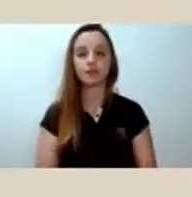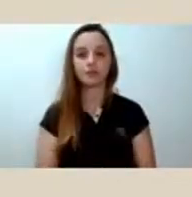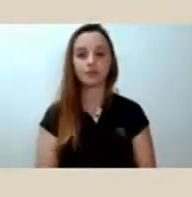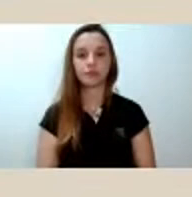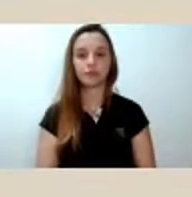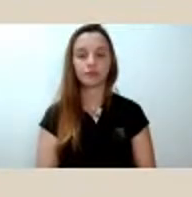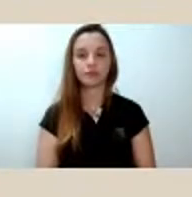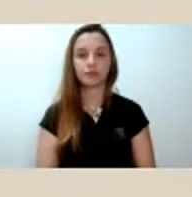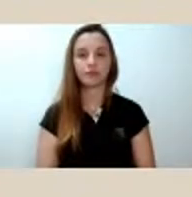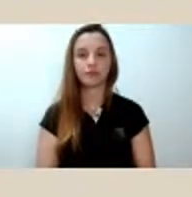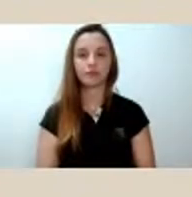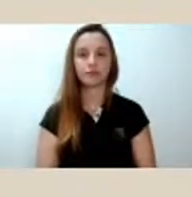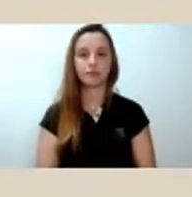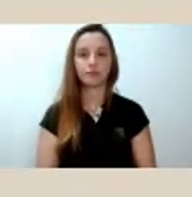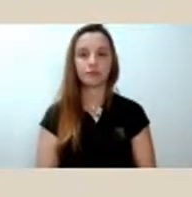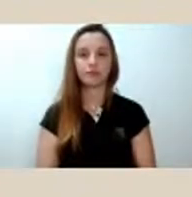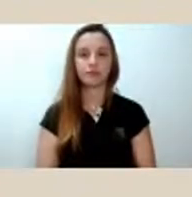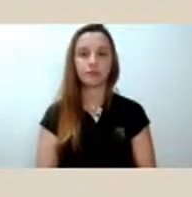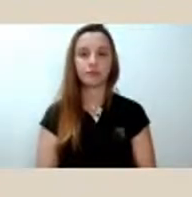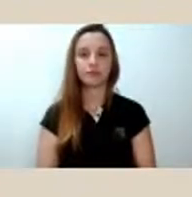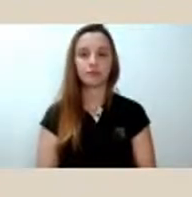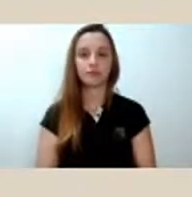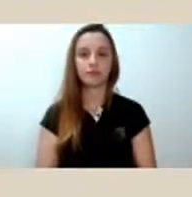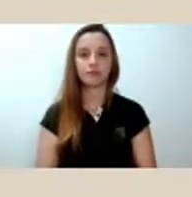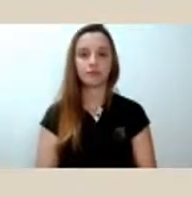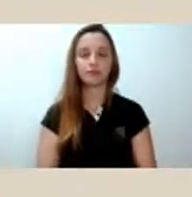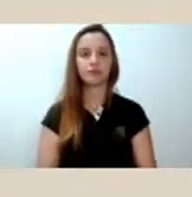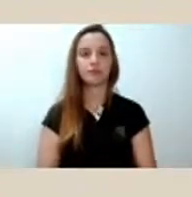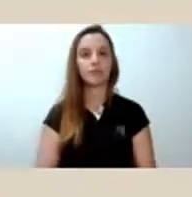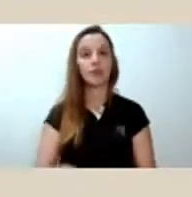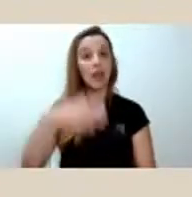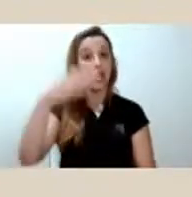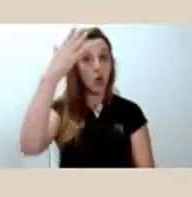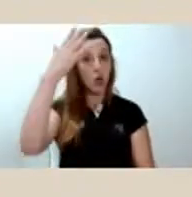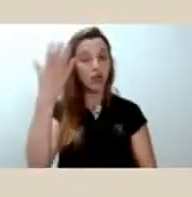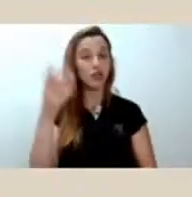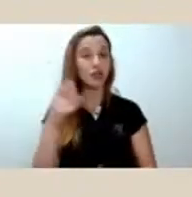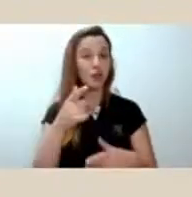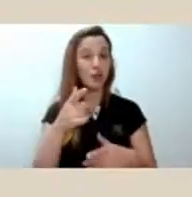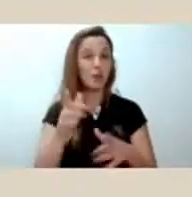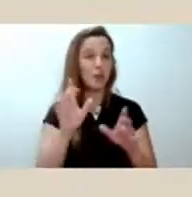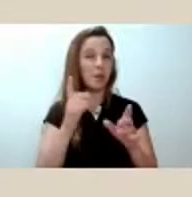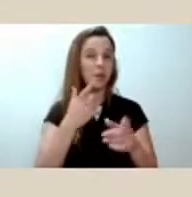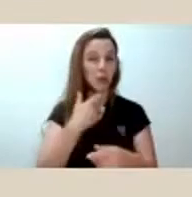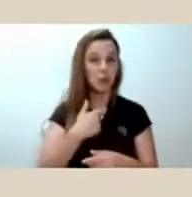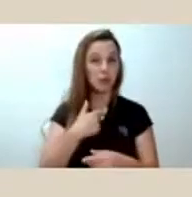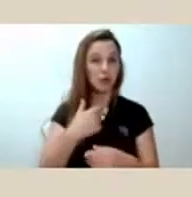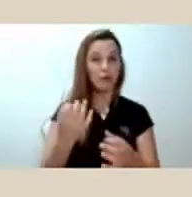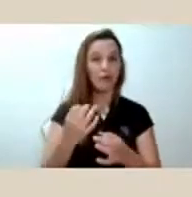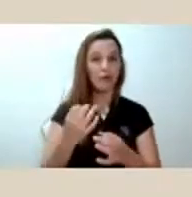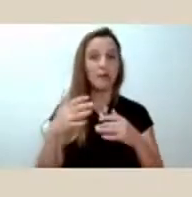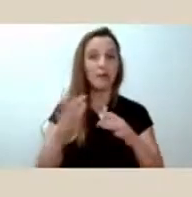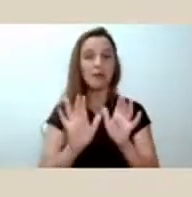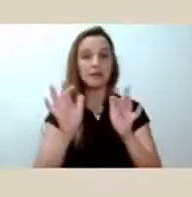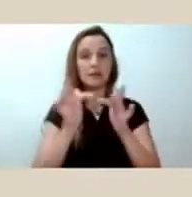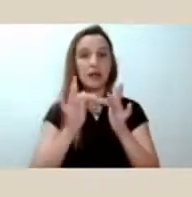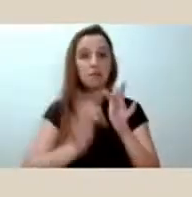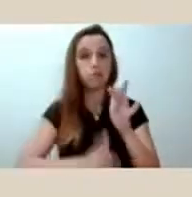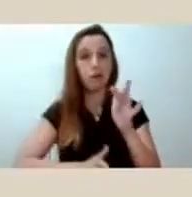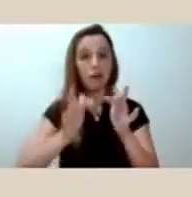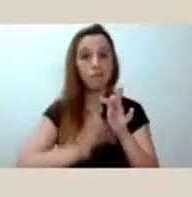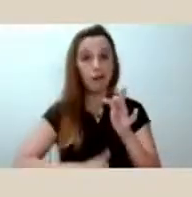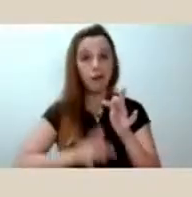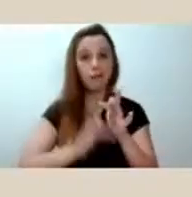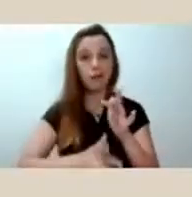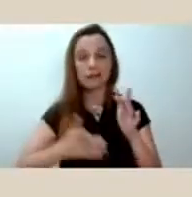I think you just asked me a question, but my internet connection is unstable, so I didn't hear the question. I'm so sorry. I'll